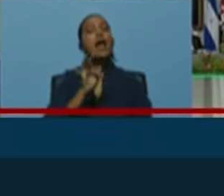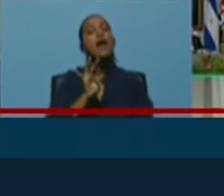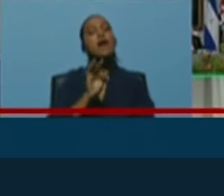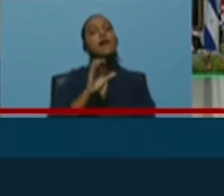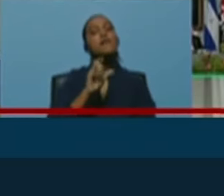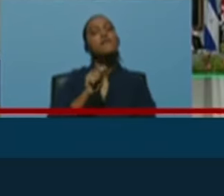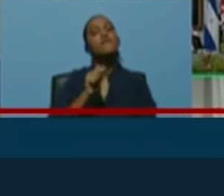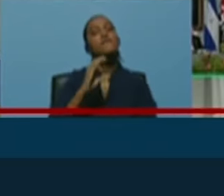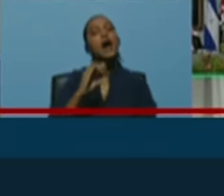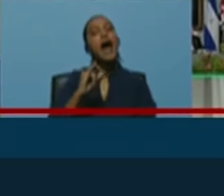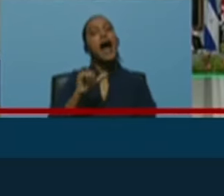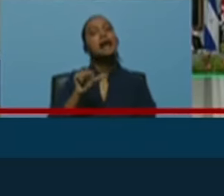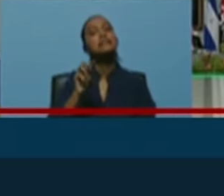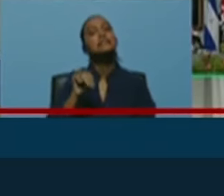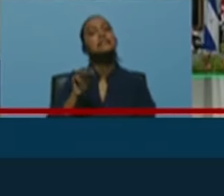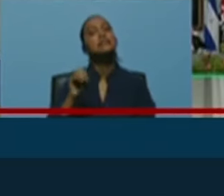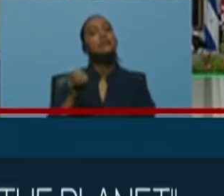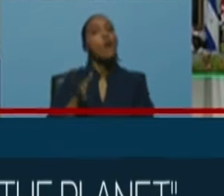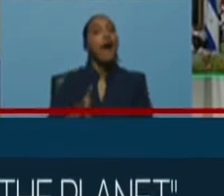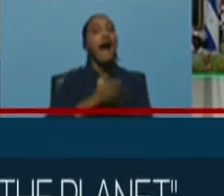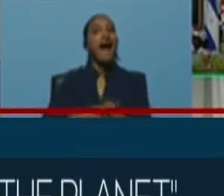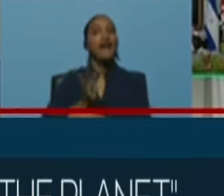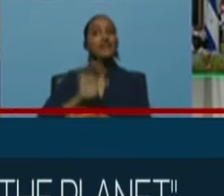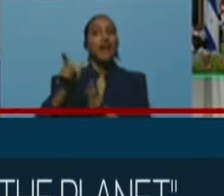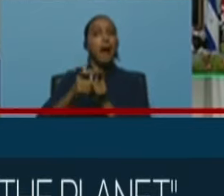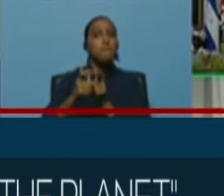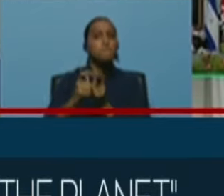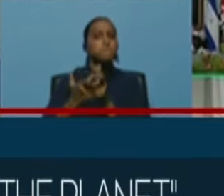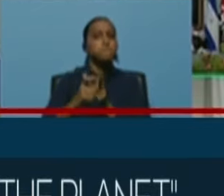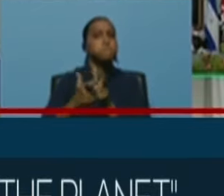always fighting among themselves,